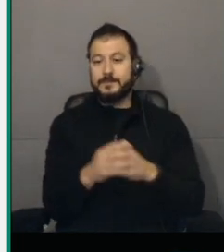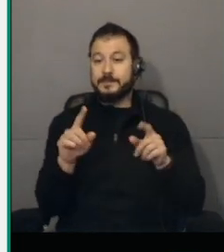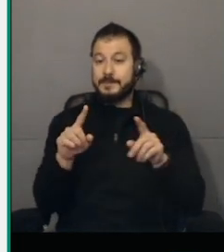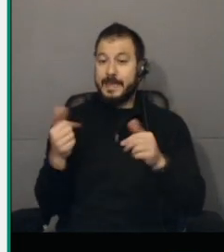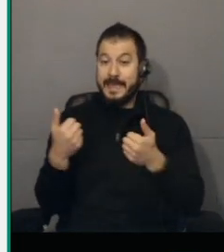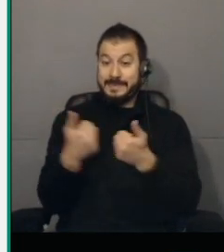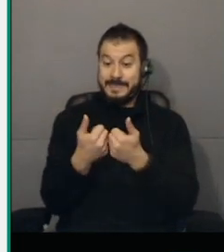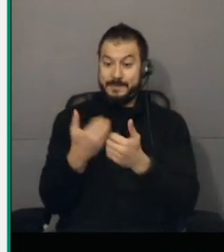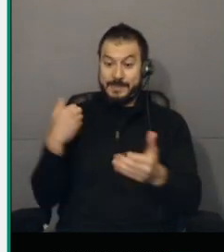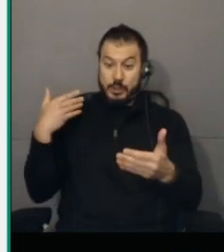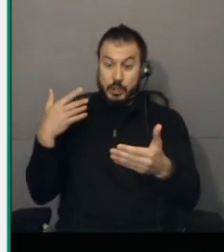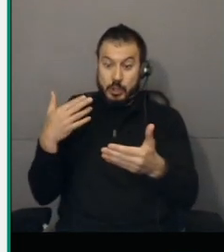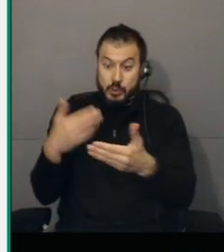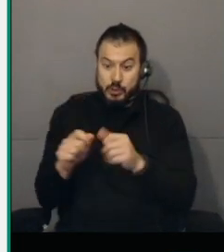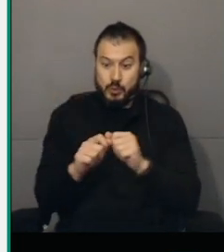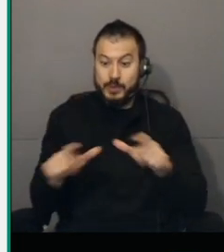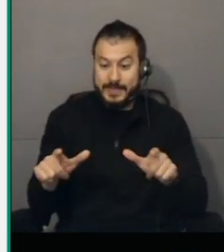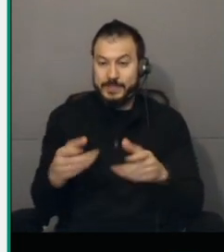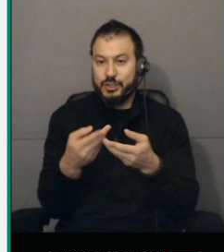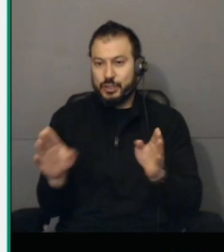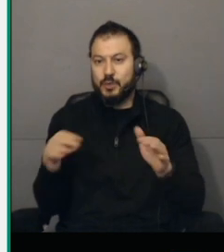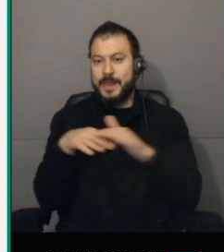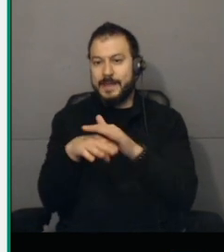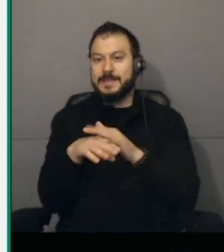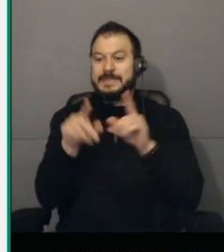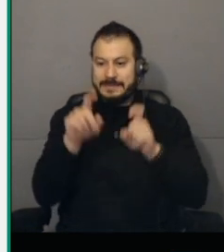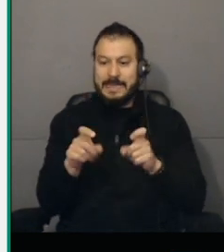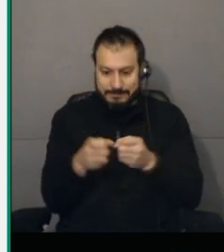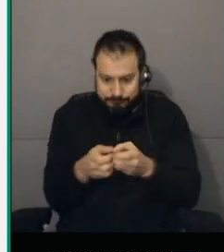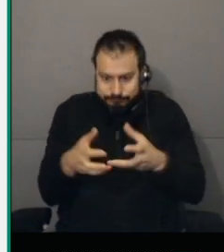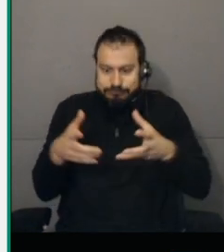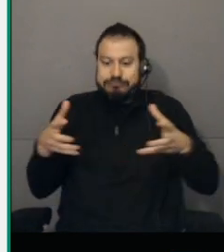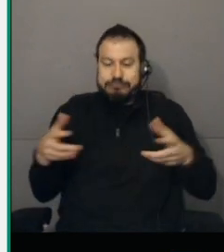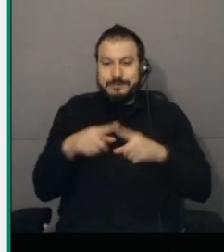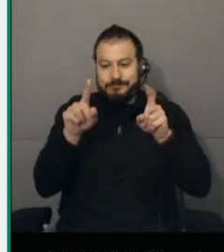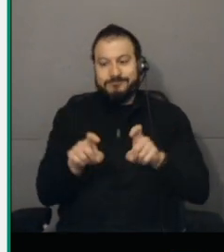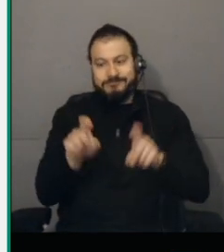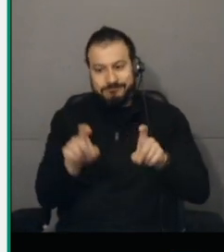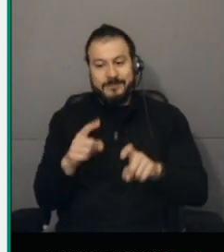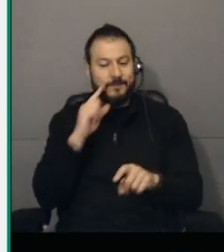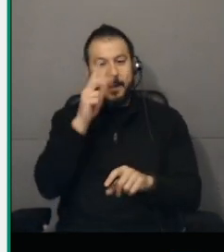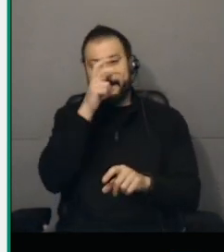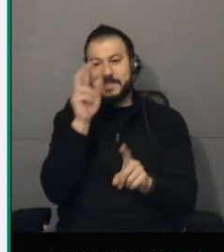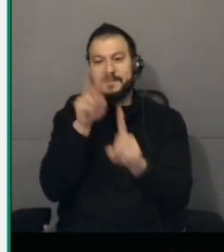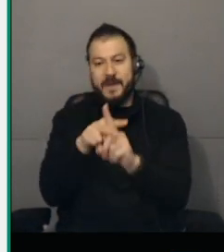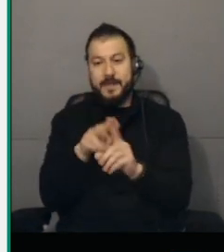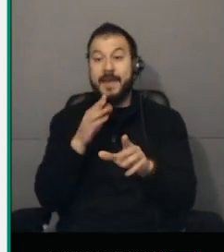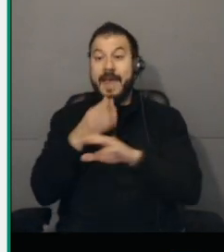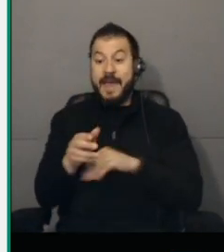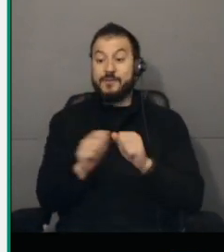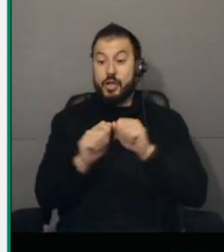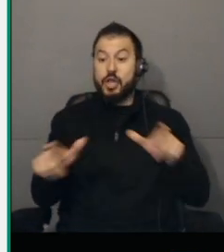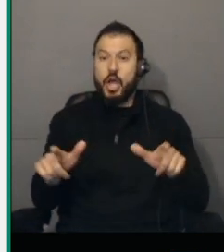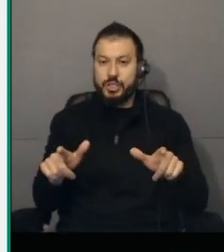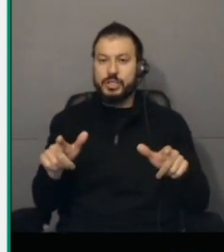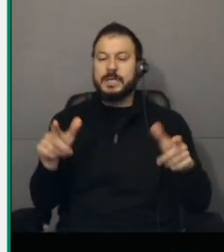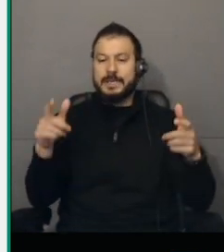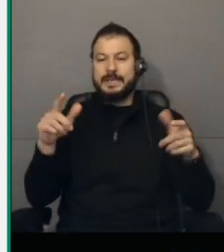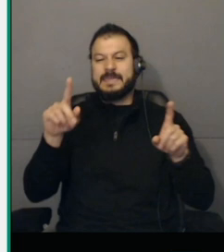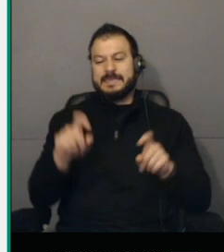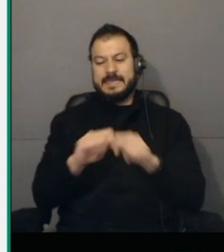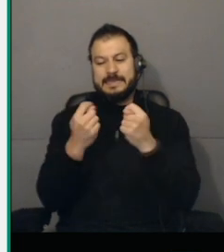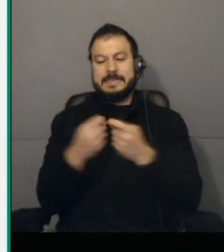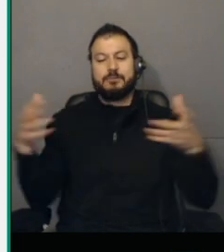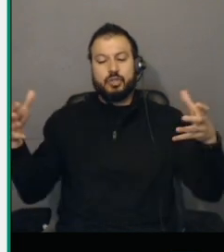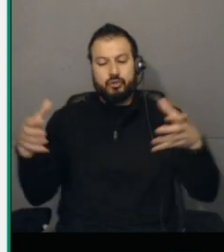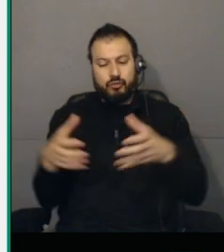As a game gets closer to release and general access, the test team expands to meet the demand of bugs being filed. After launch, the test team shrinks in response